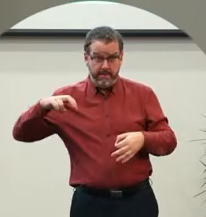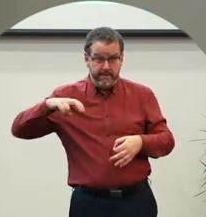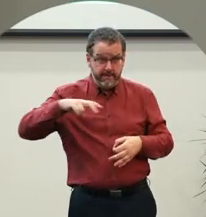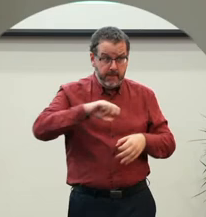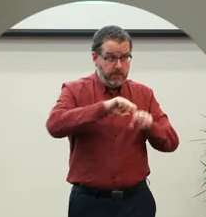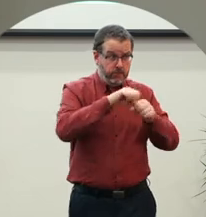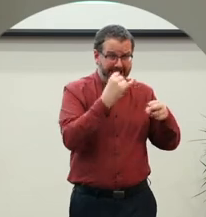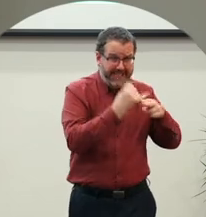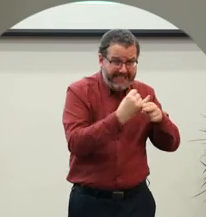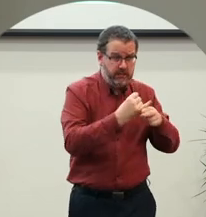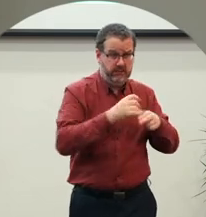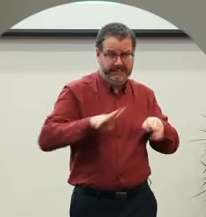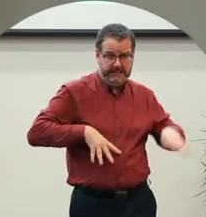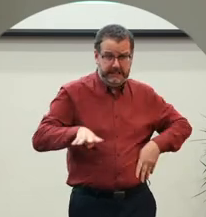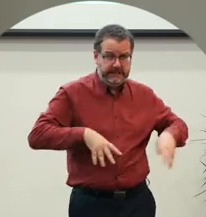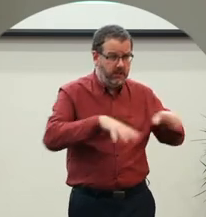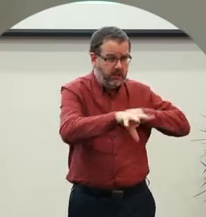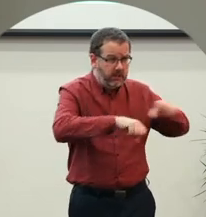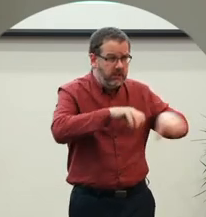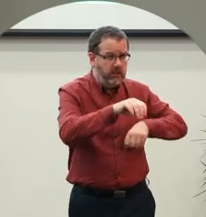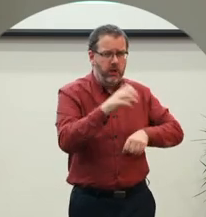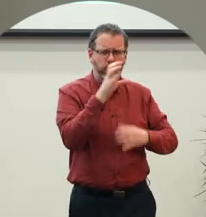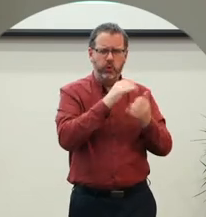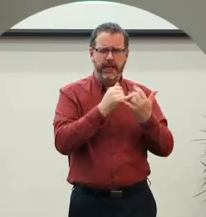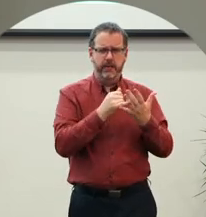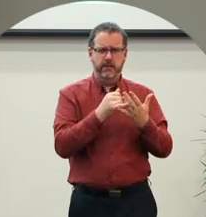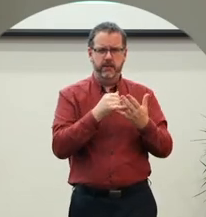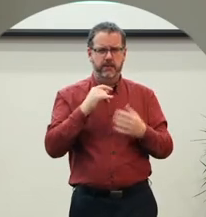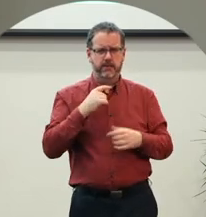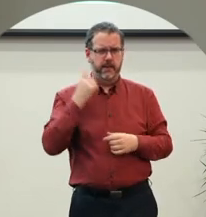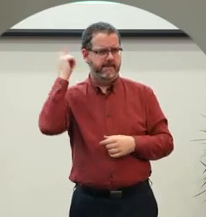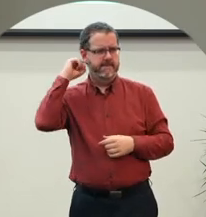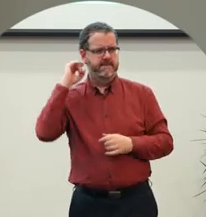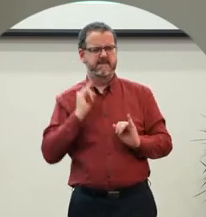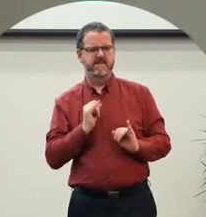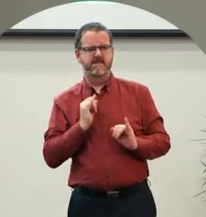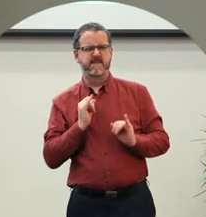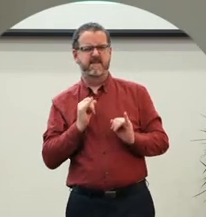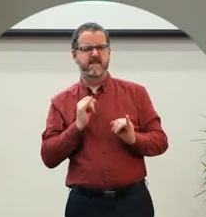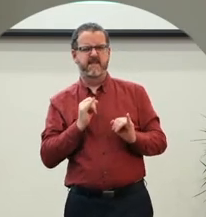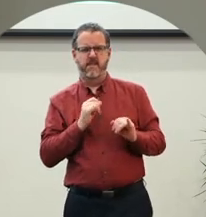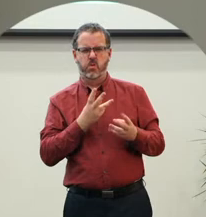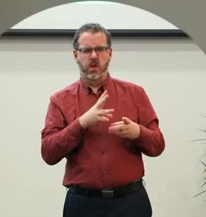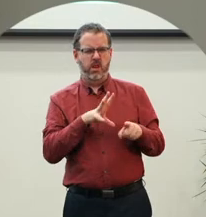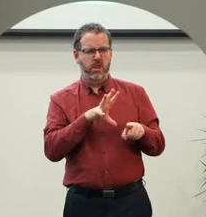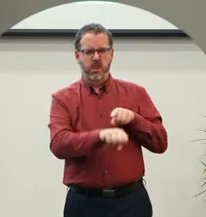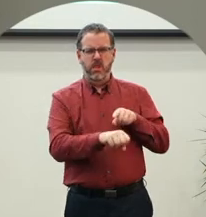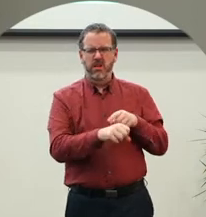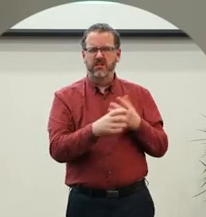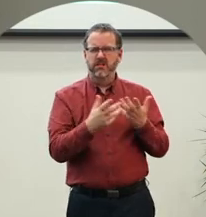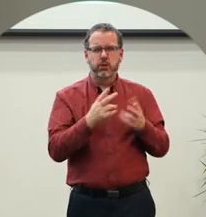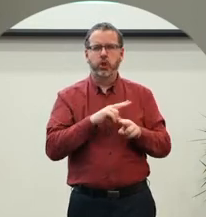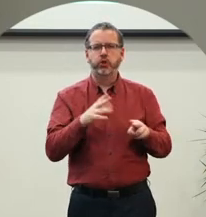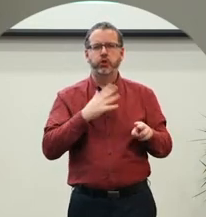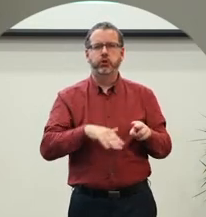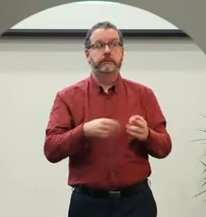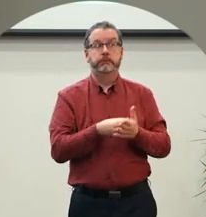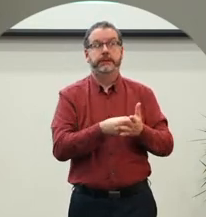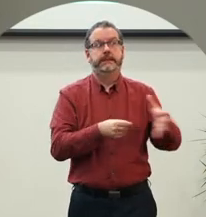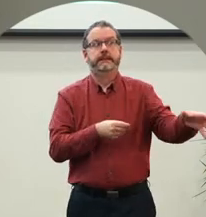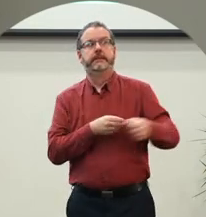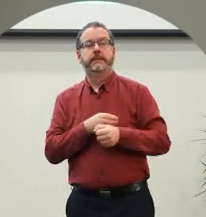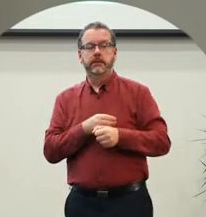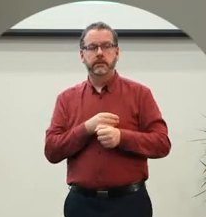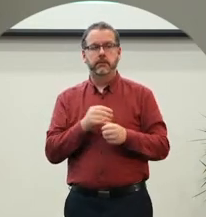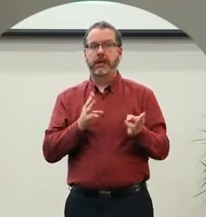jewels, it seems vindictive. It has more than just a practical purpose of releasing the family funds, but it